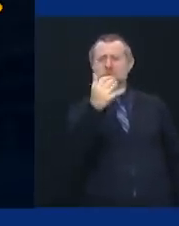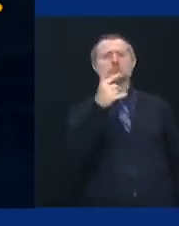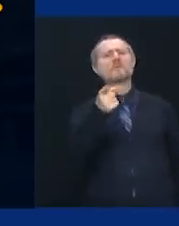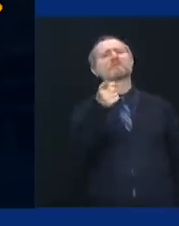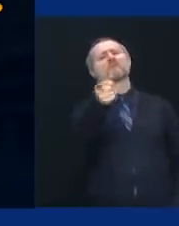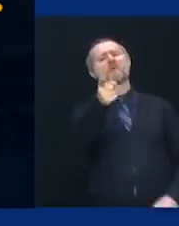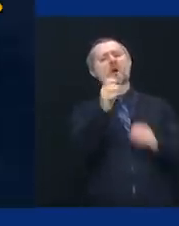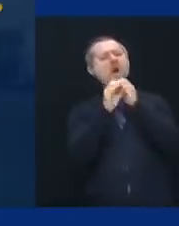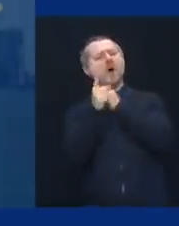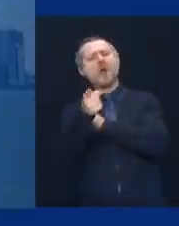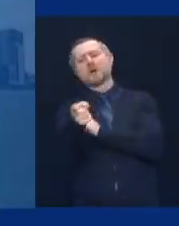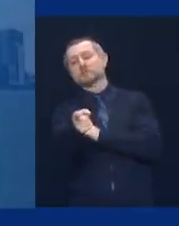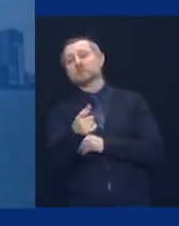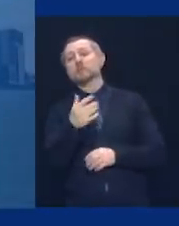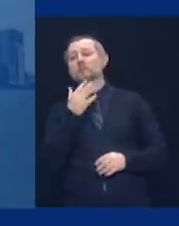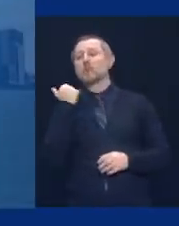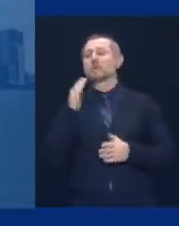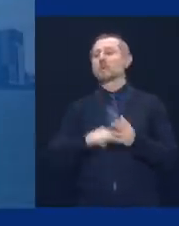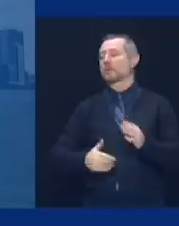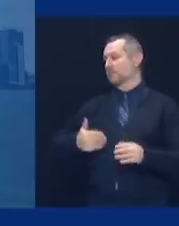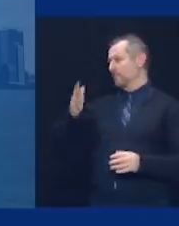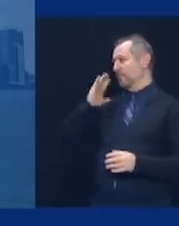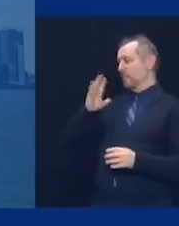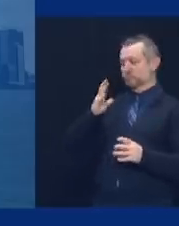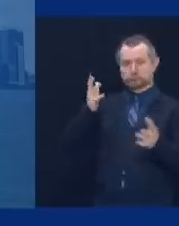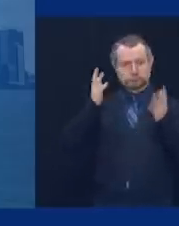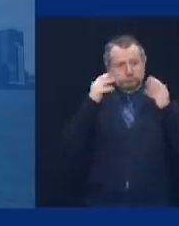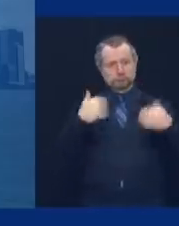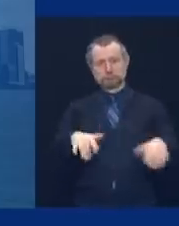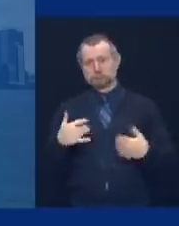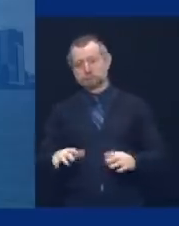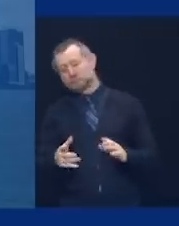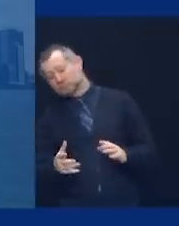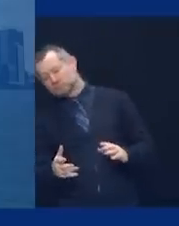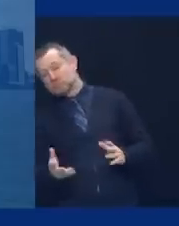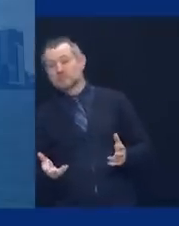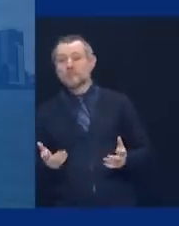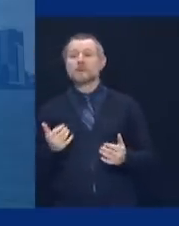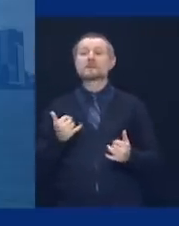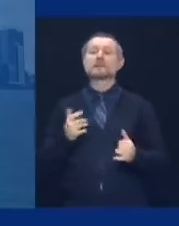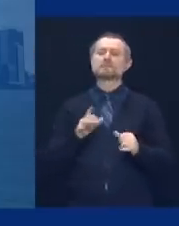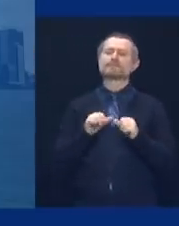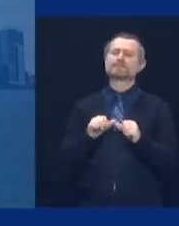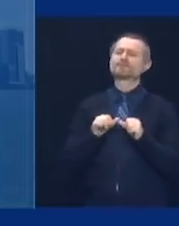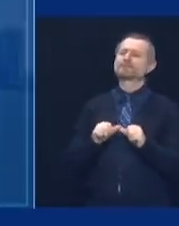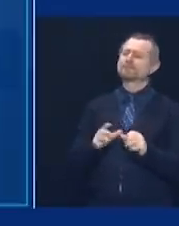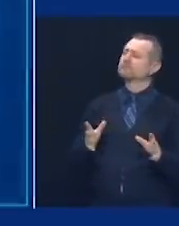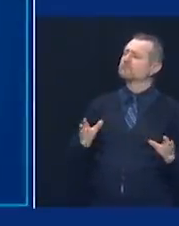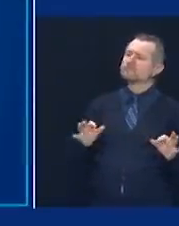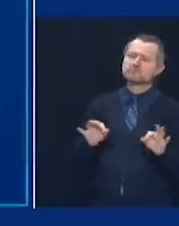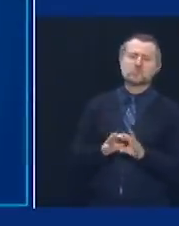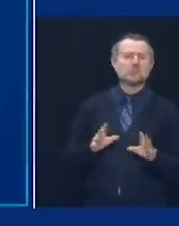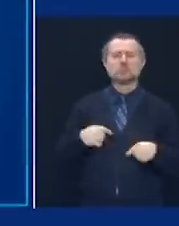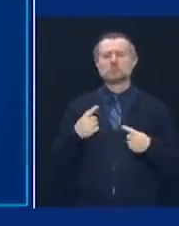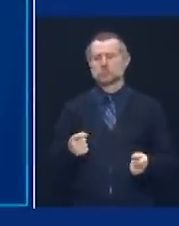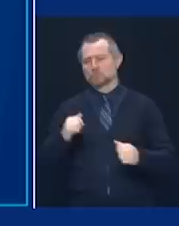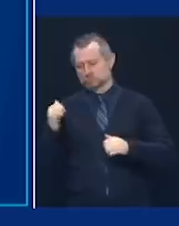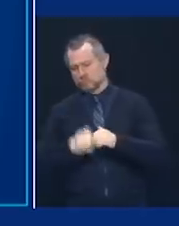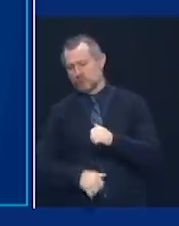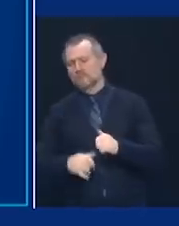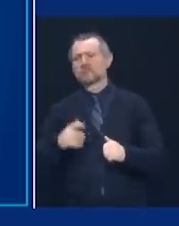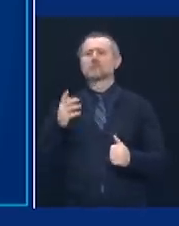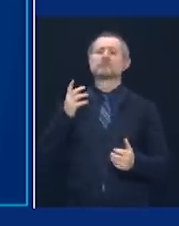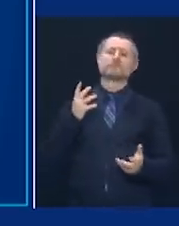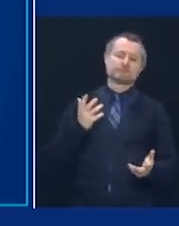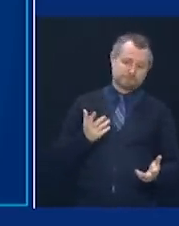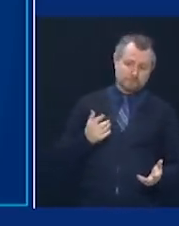than where we were. So just stay doing what we are doing, and we're going to be okay. And we're going to be the better